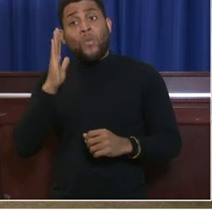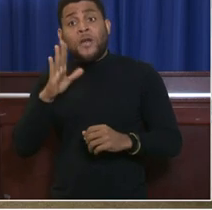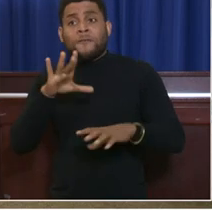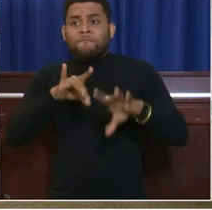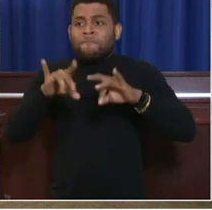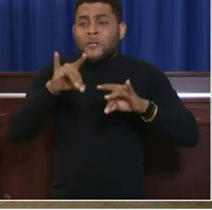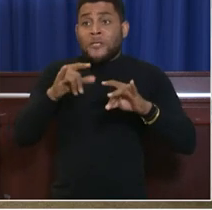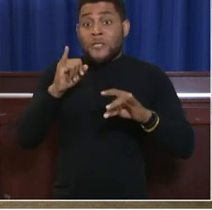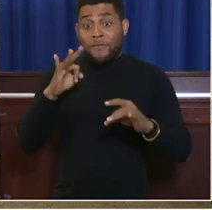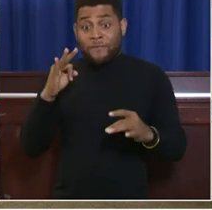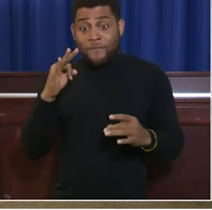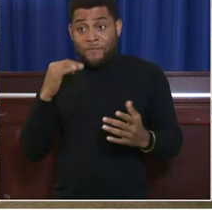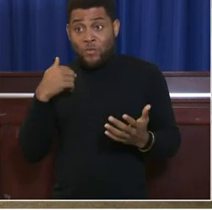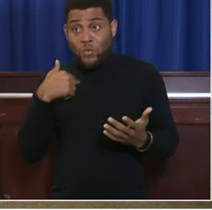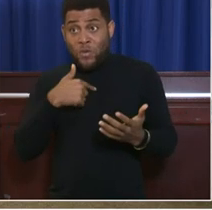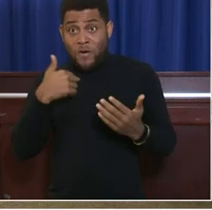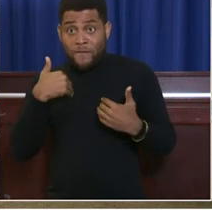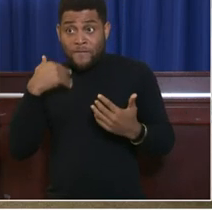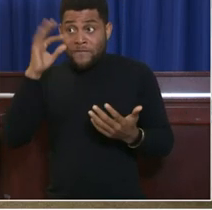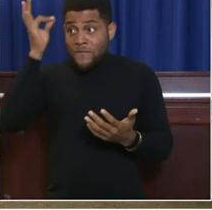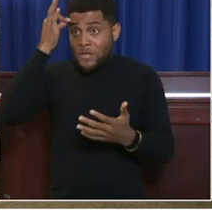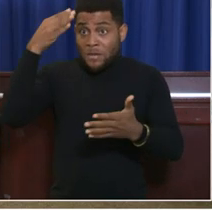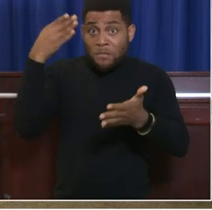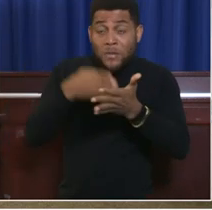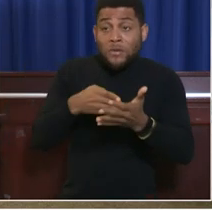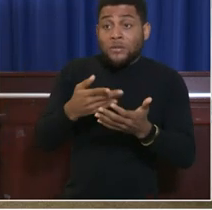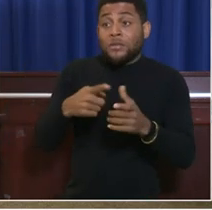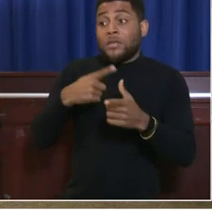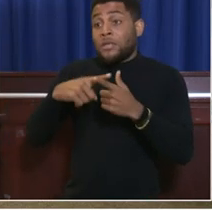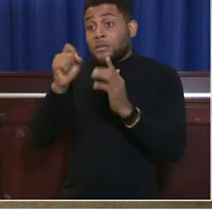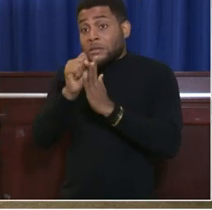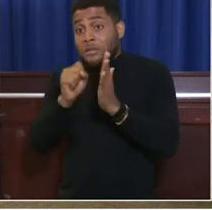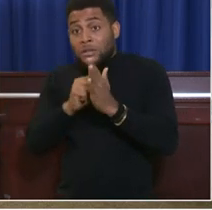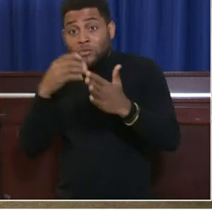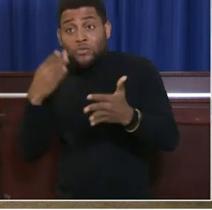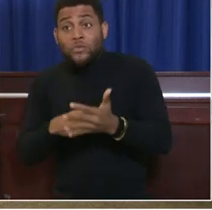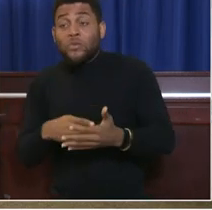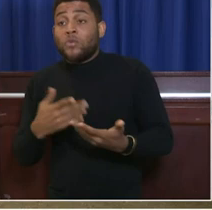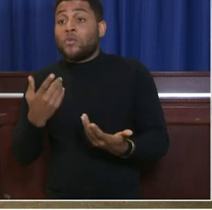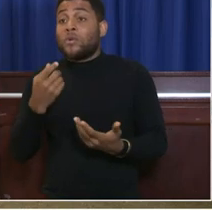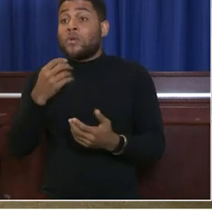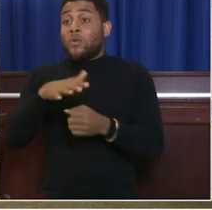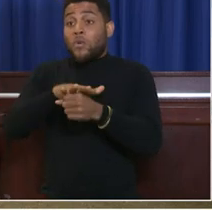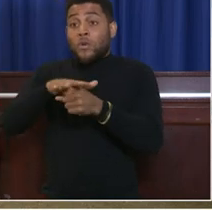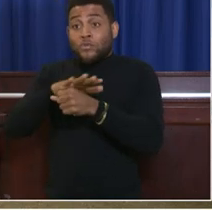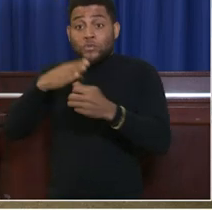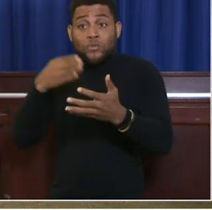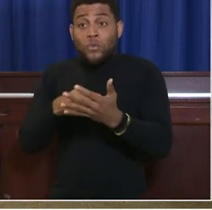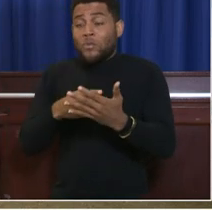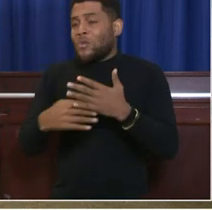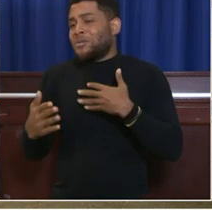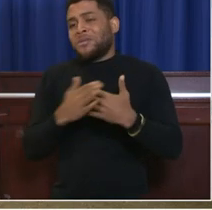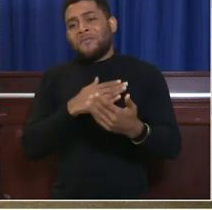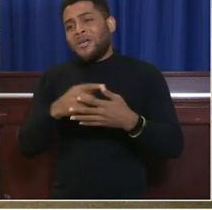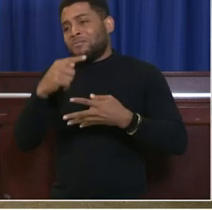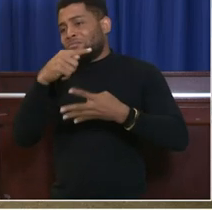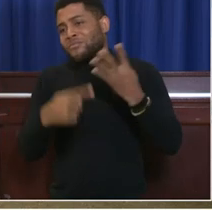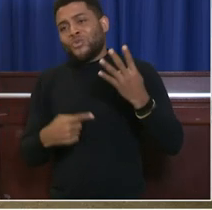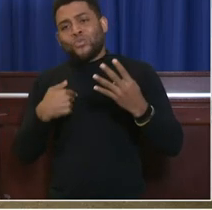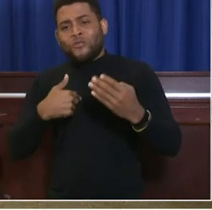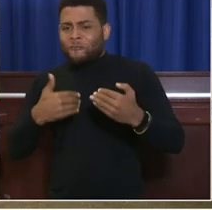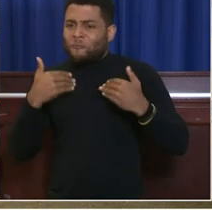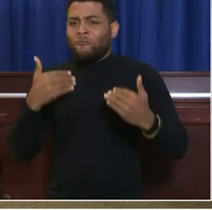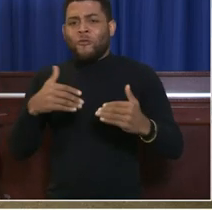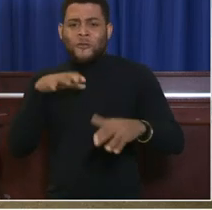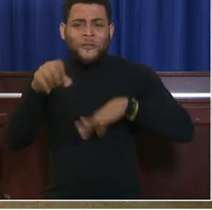need to apply our common resources where it will make a difference, regardless of which agency eventually makes an arrest or the